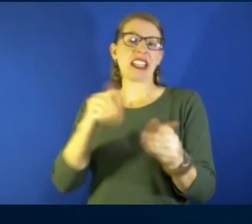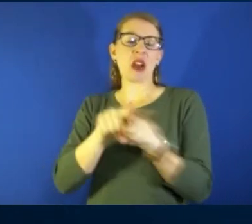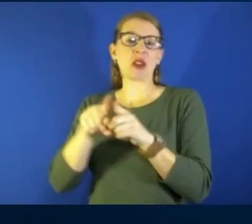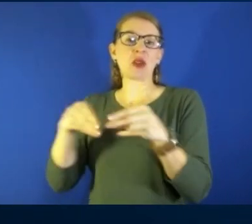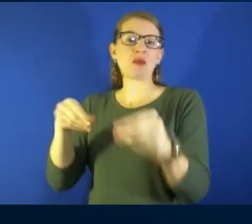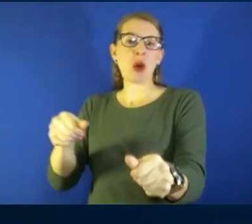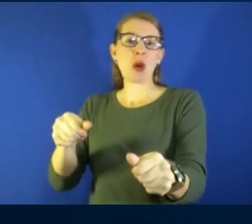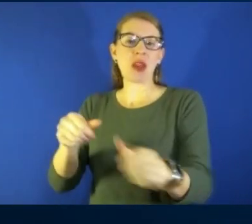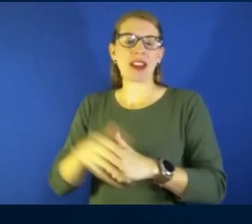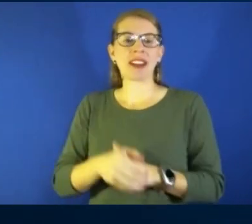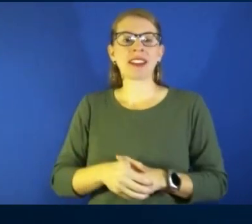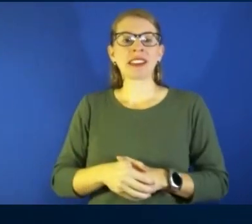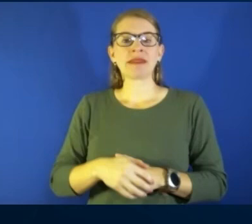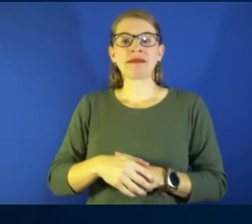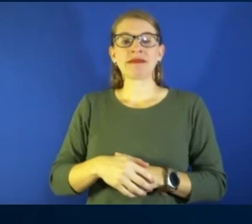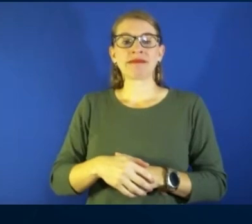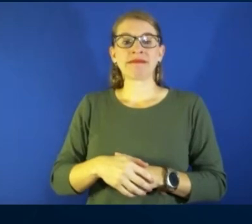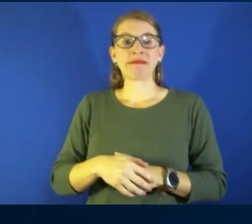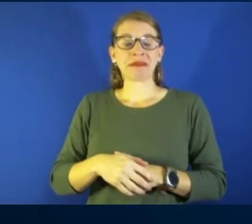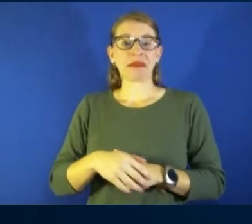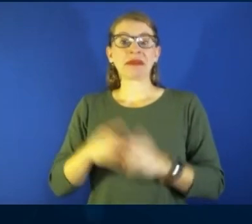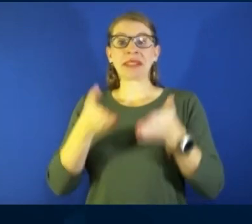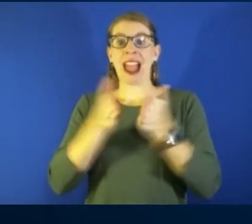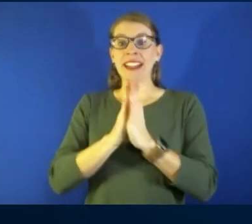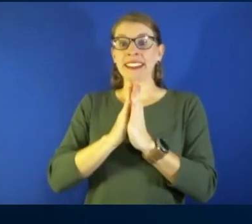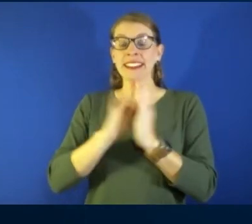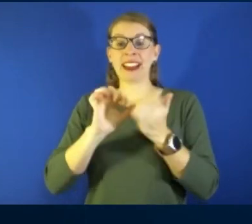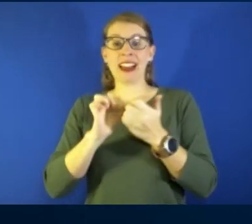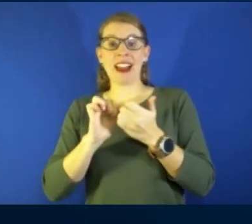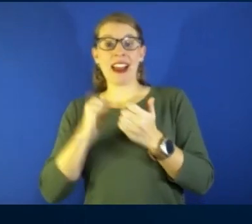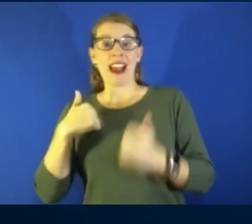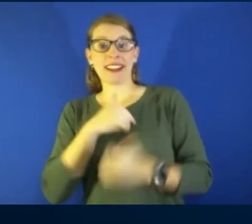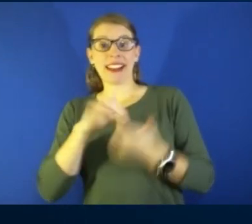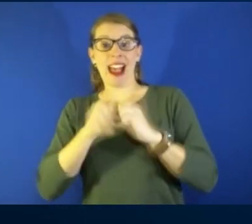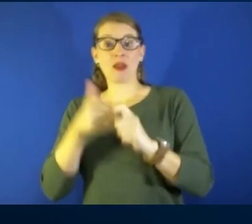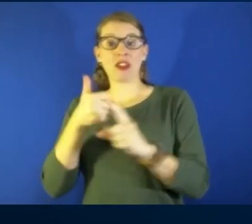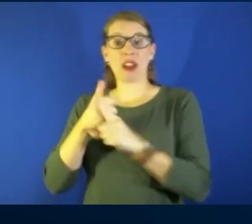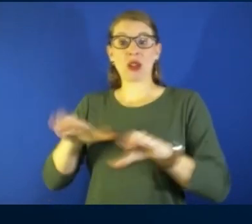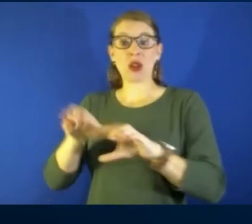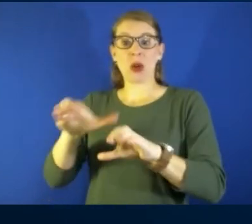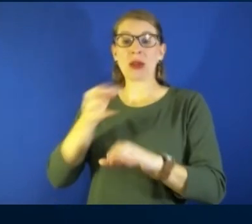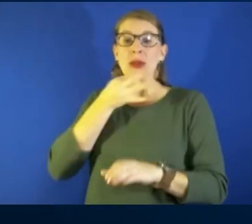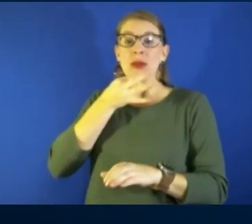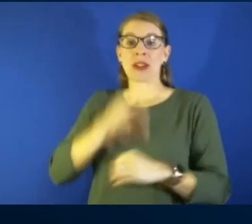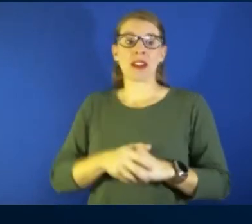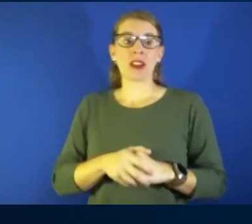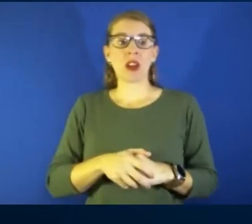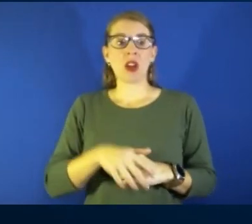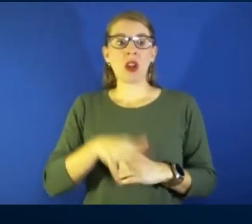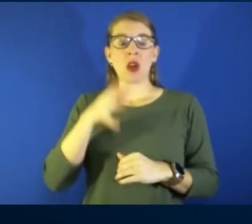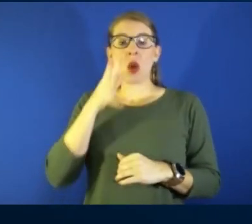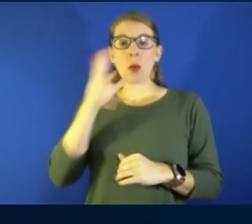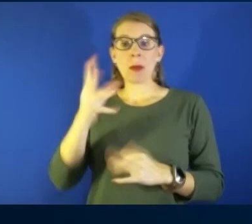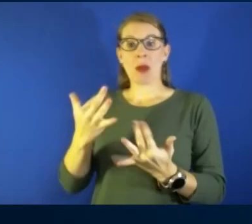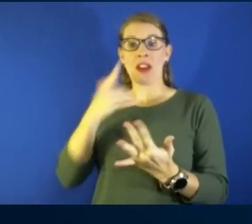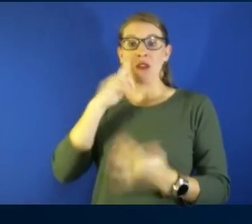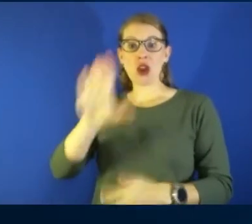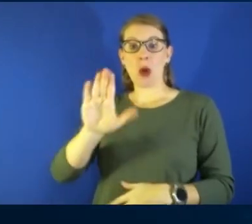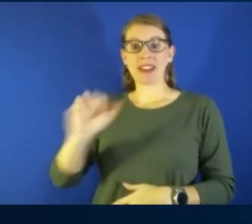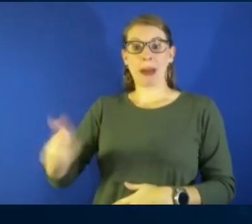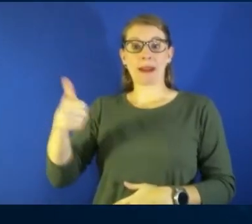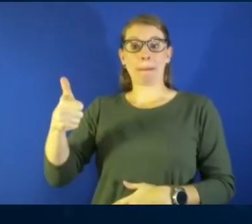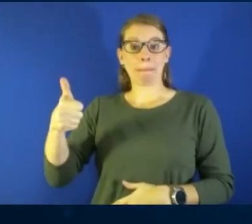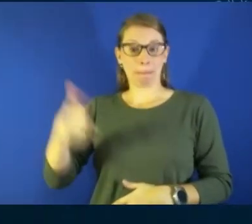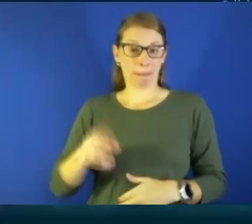us in a little bit, though, and we will update you with some of the specialists. Okay, we will be on standby for your thumbs up and Dr. Larson. Thanks so much.